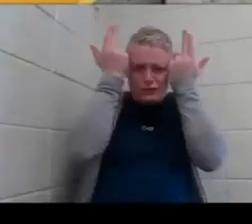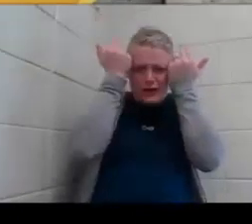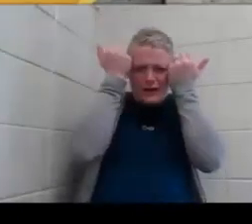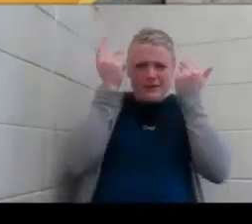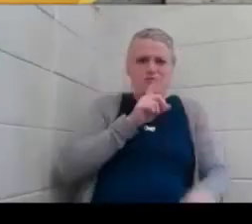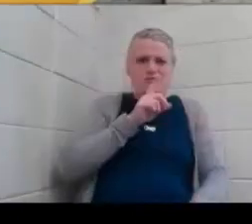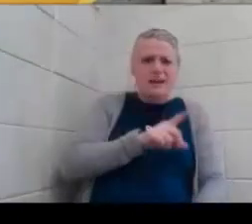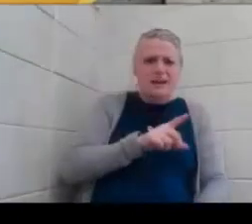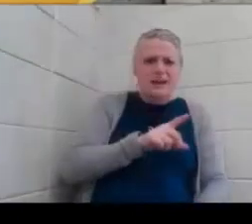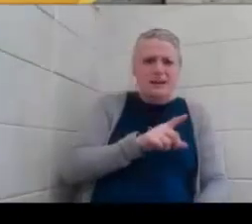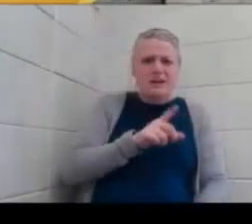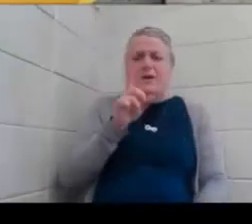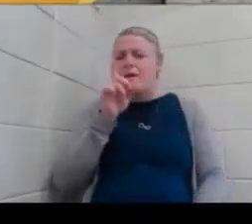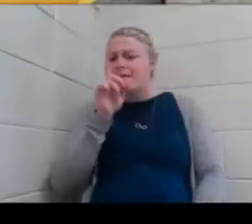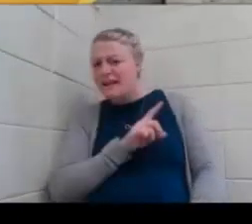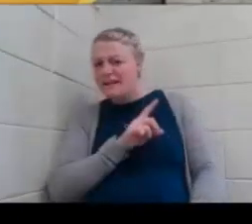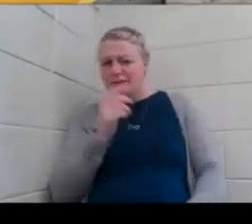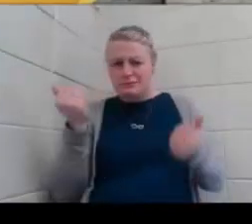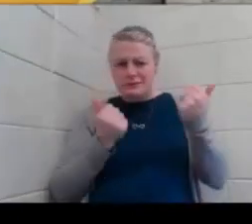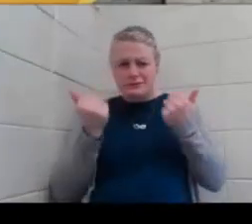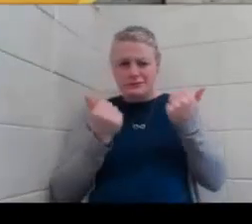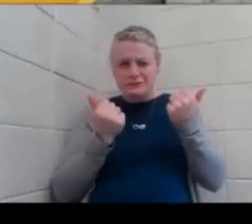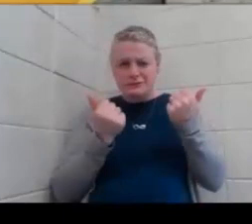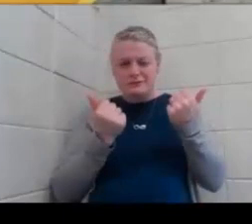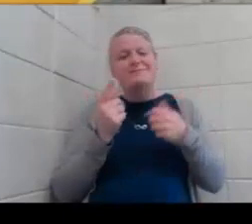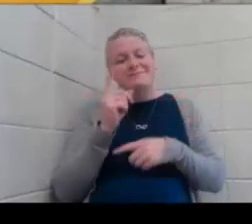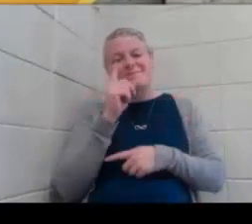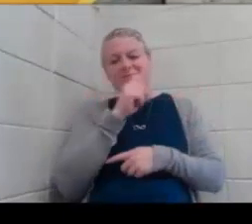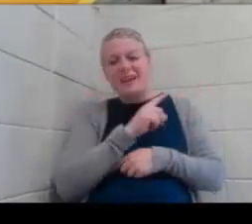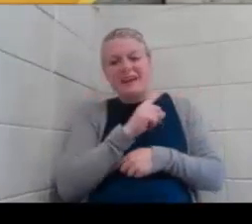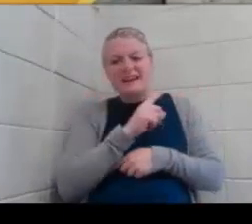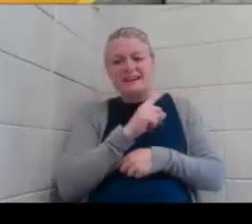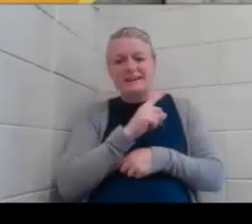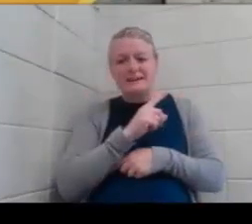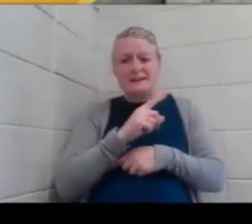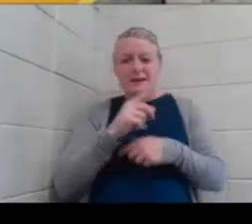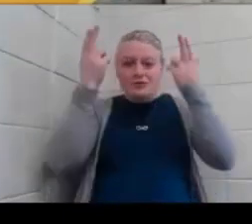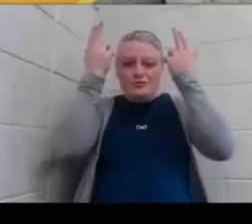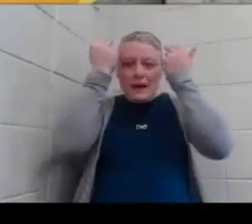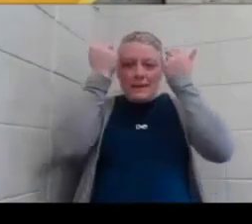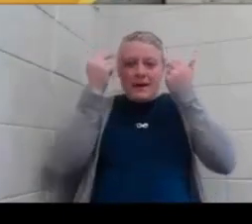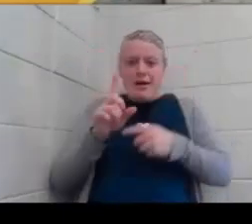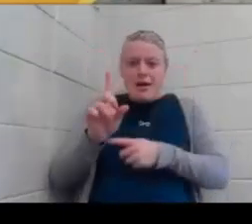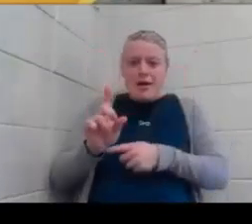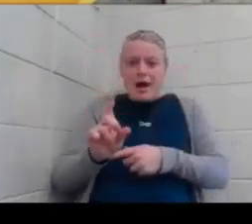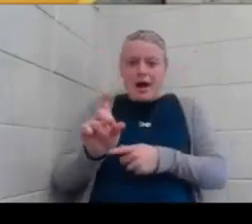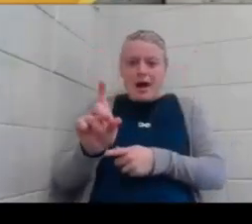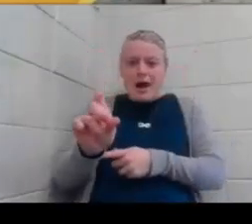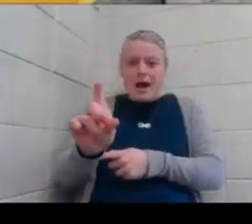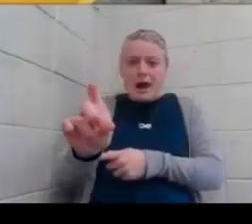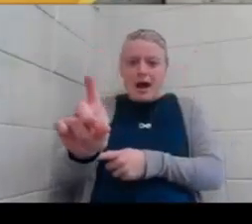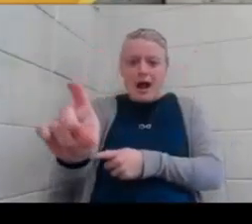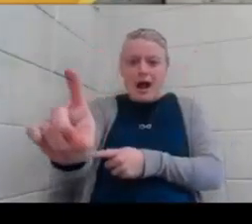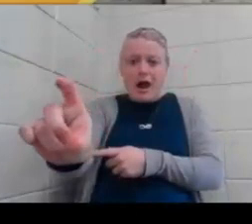They chase a rabbit. Do you think the rabbit is real or fake? It's fake.